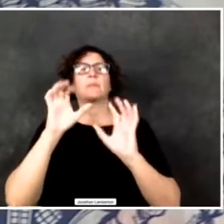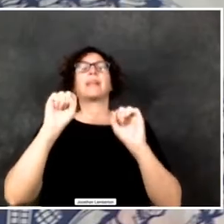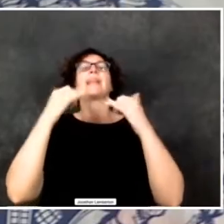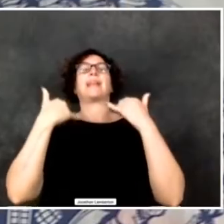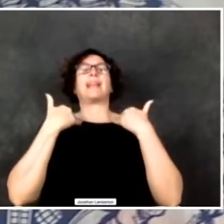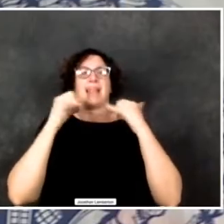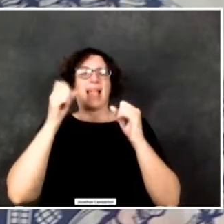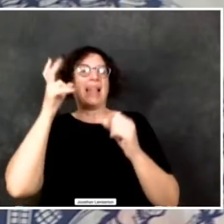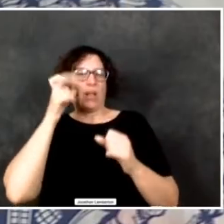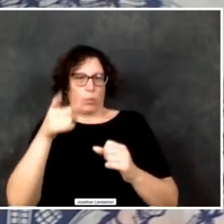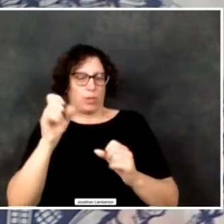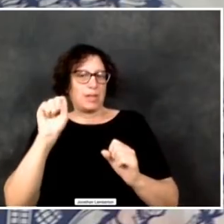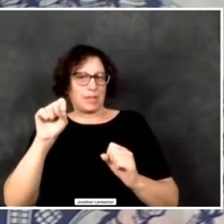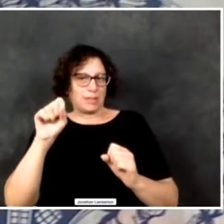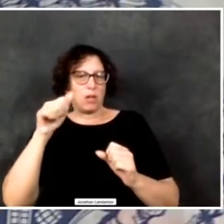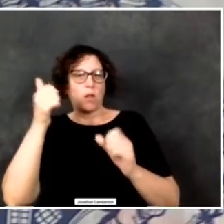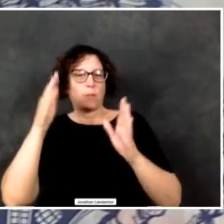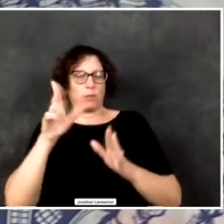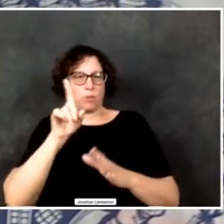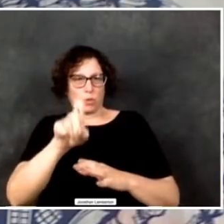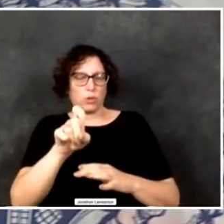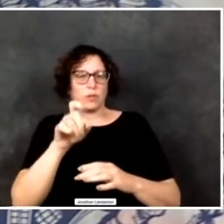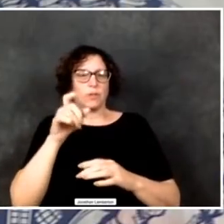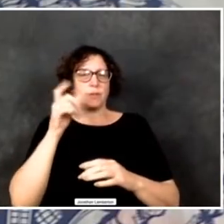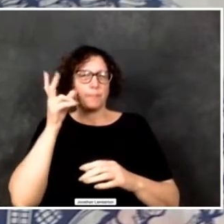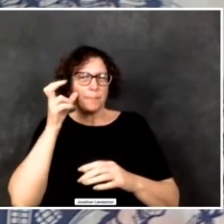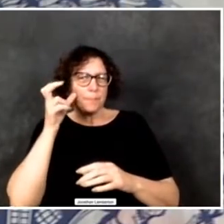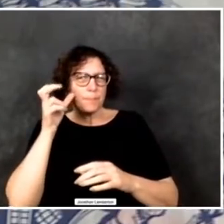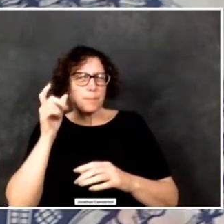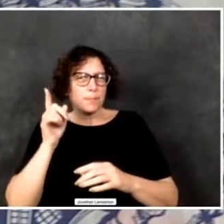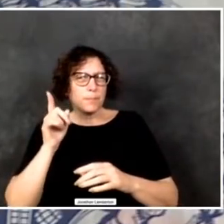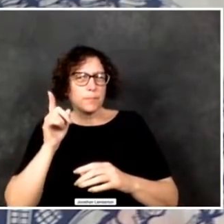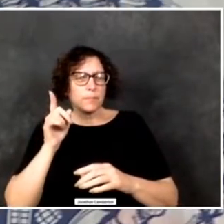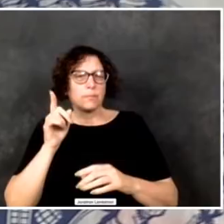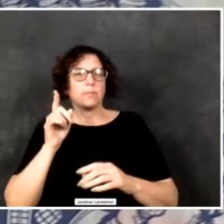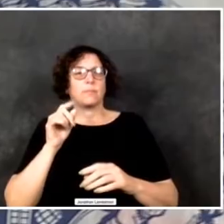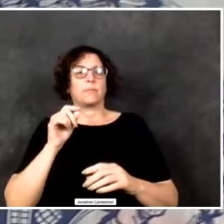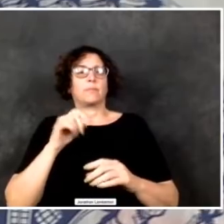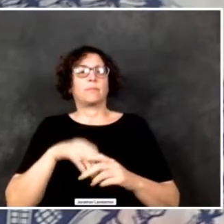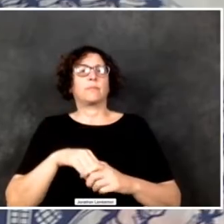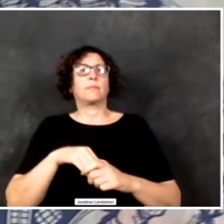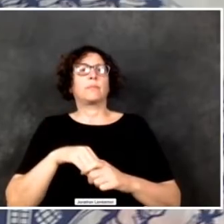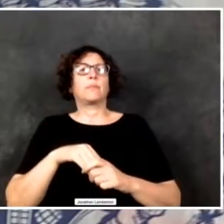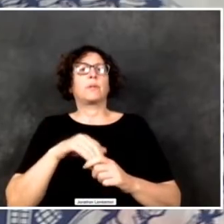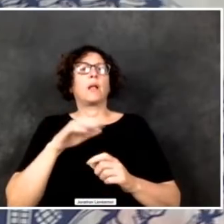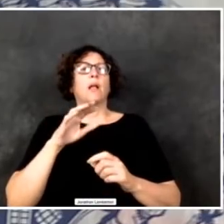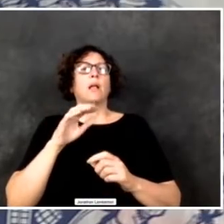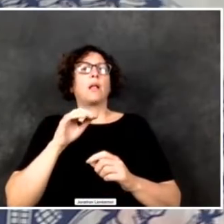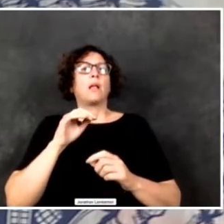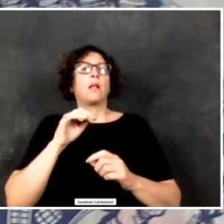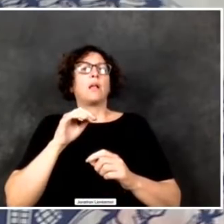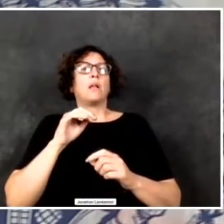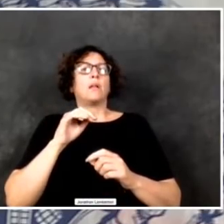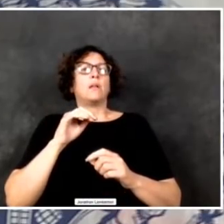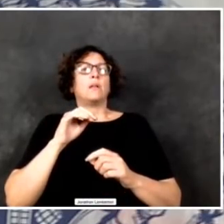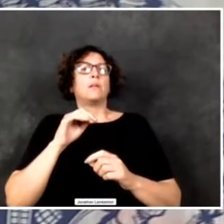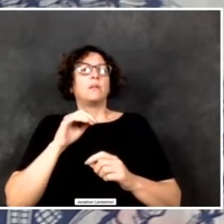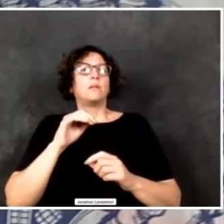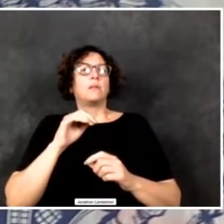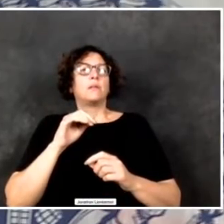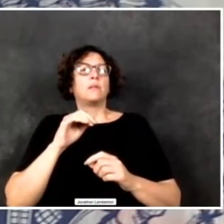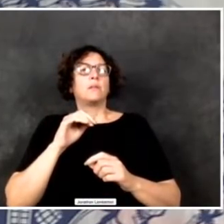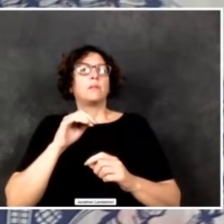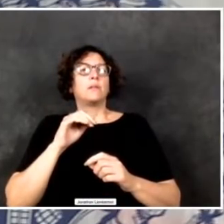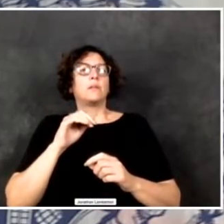Jimmy. Right, just sort of a reflection of the same query. If in fact, what is in place now, and what deployment